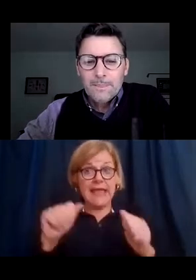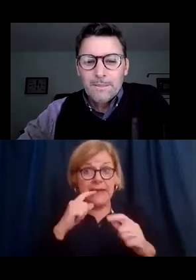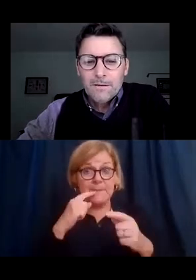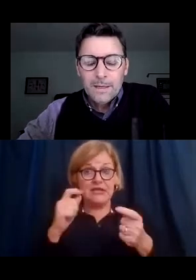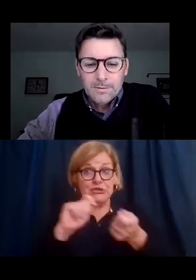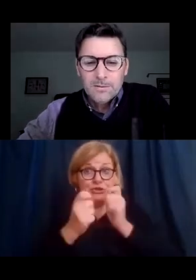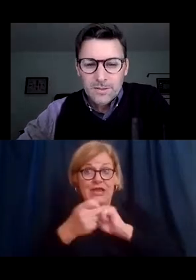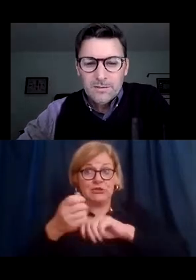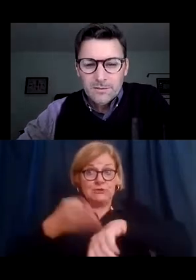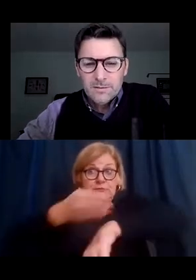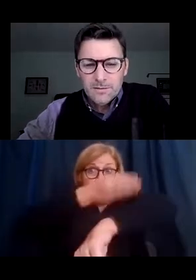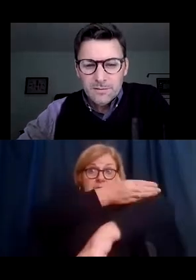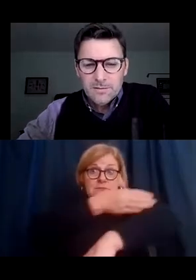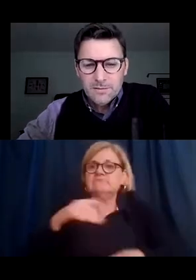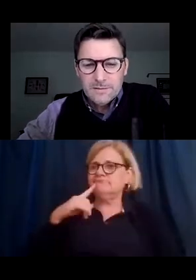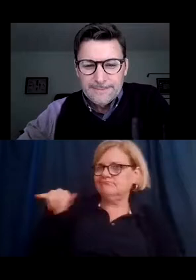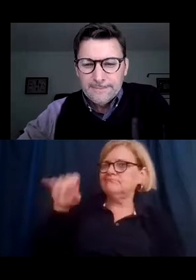reversed? Absolutely.